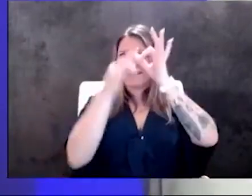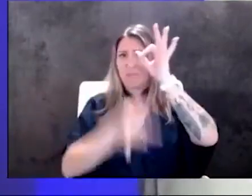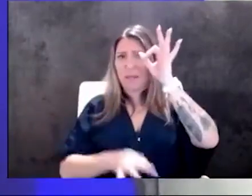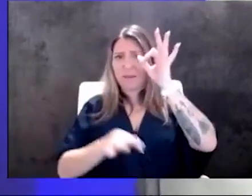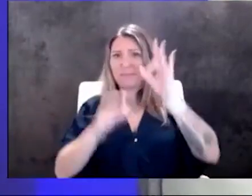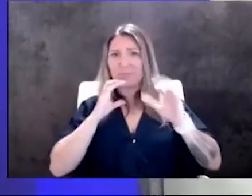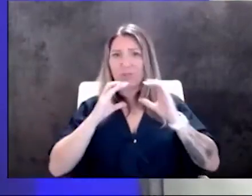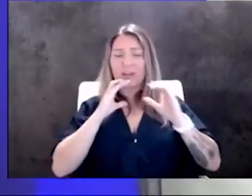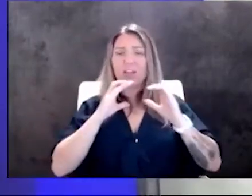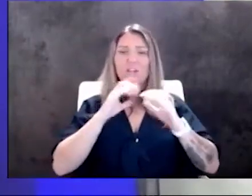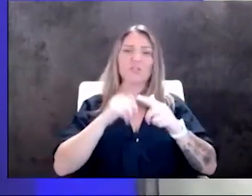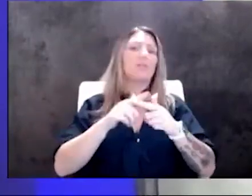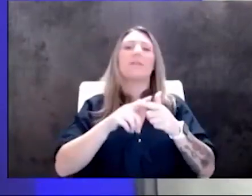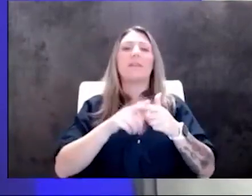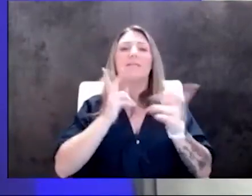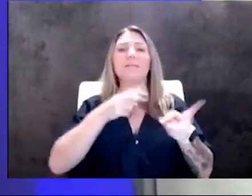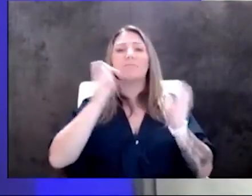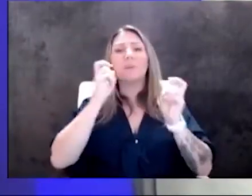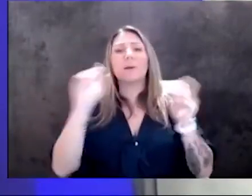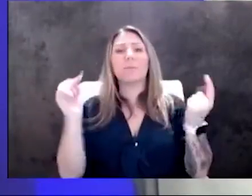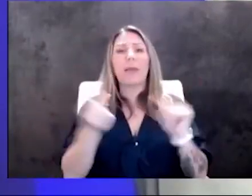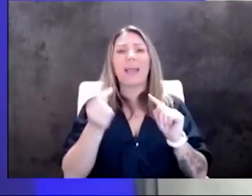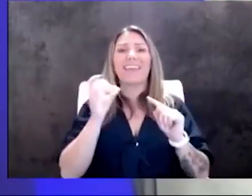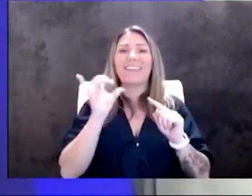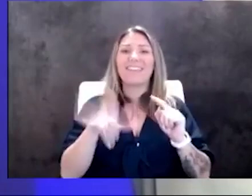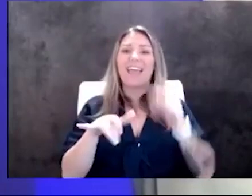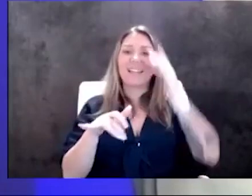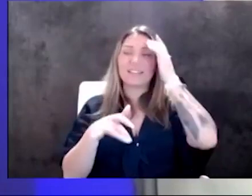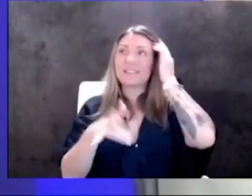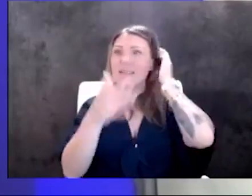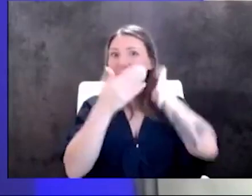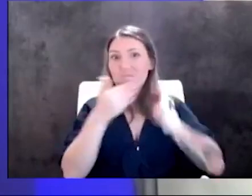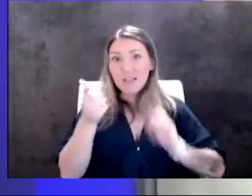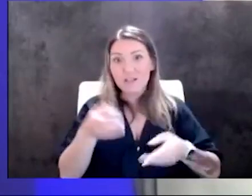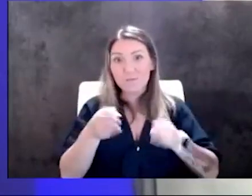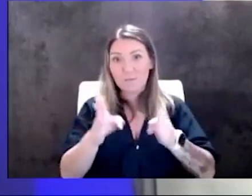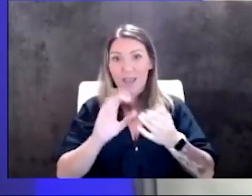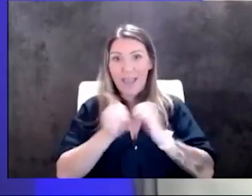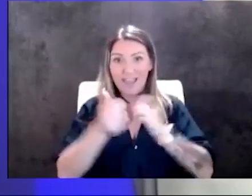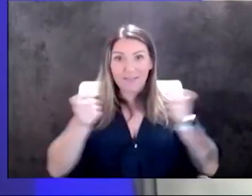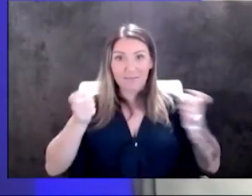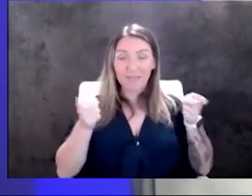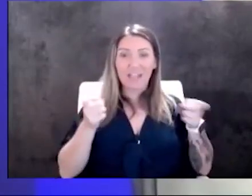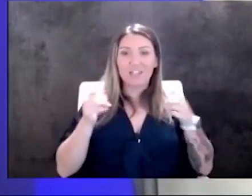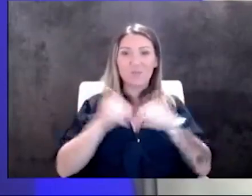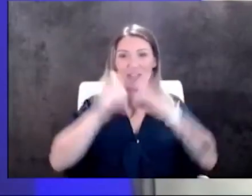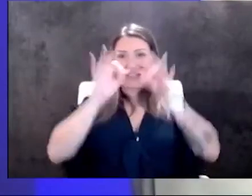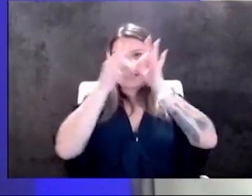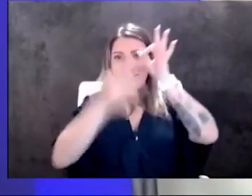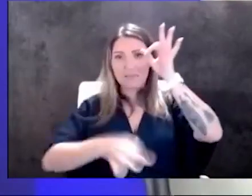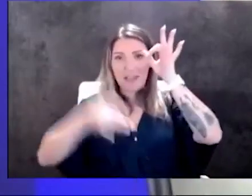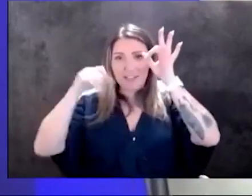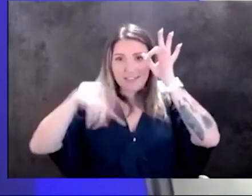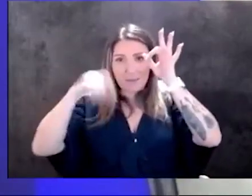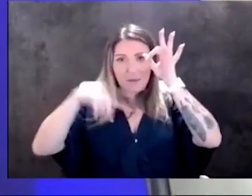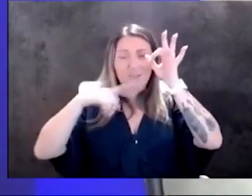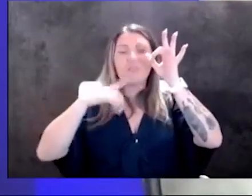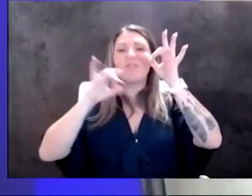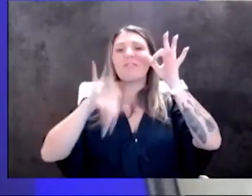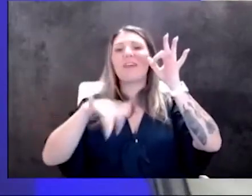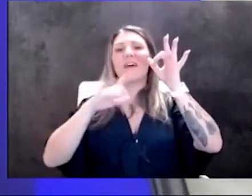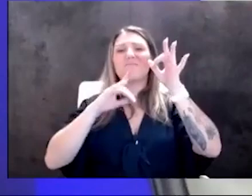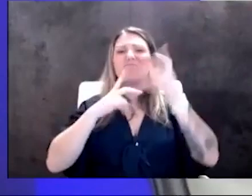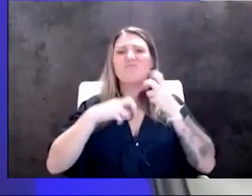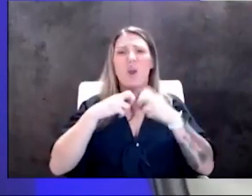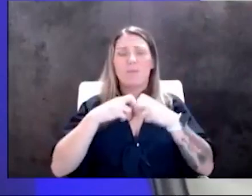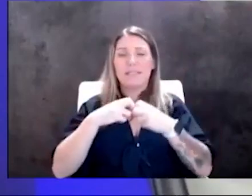severe intense pain. So that is kind of a best way to kind of manage that is with spinal cord stimulation, because we know the problem is in that interaction between the